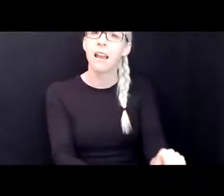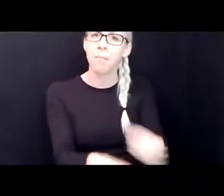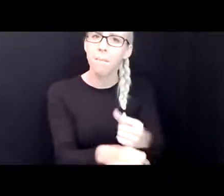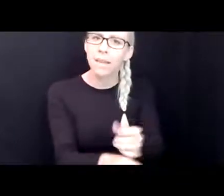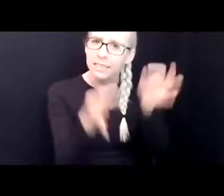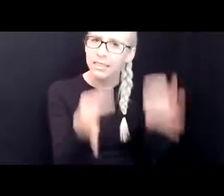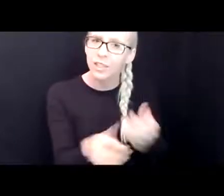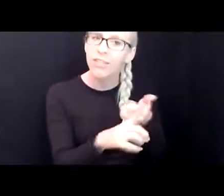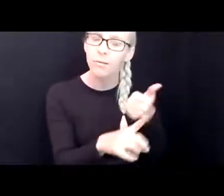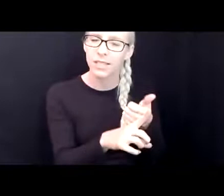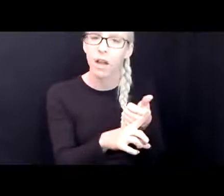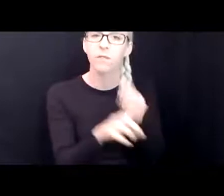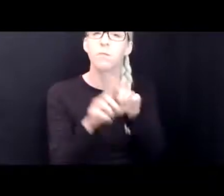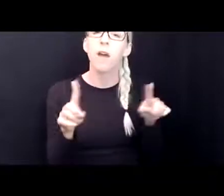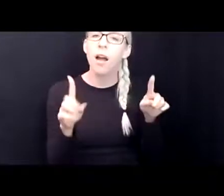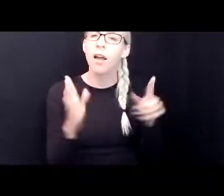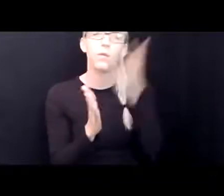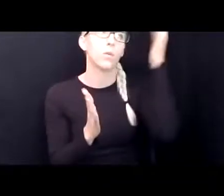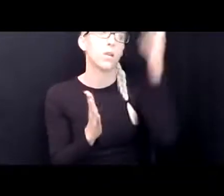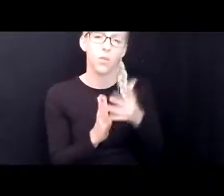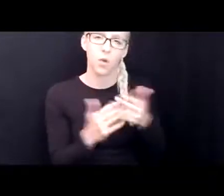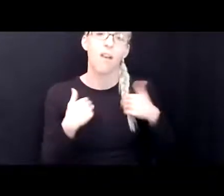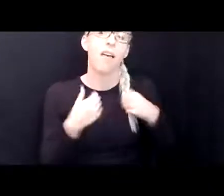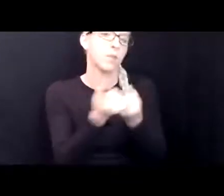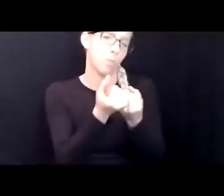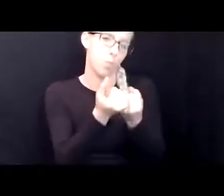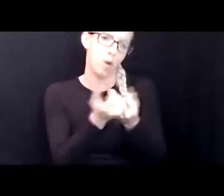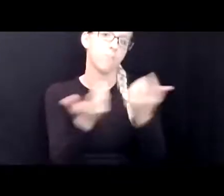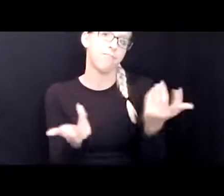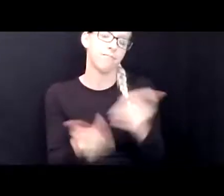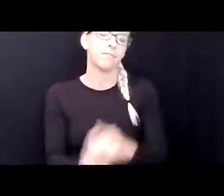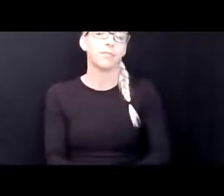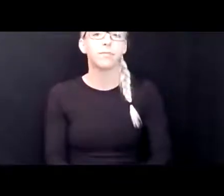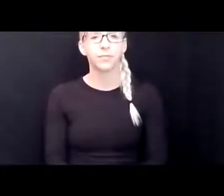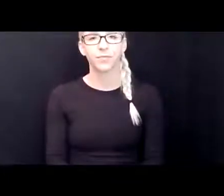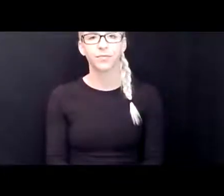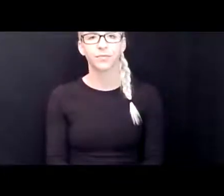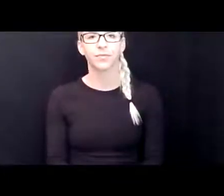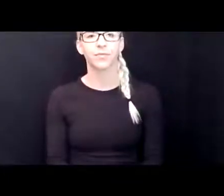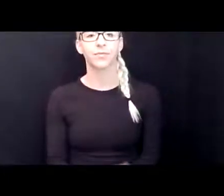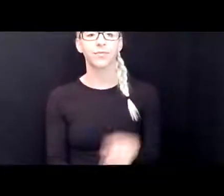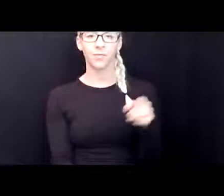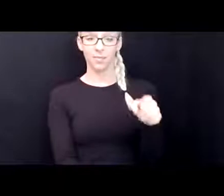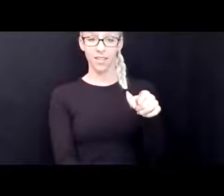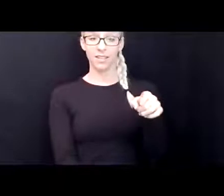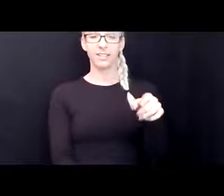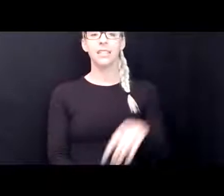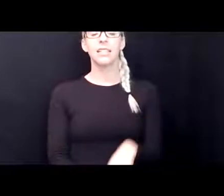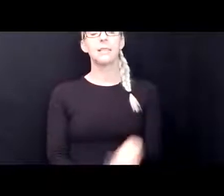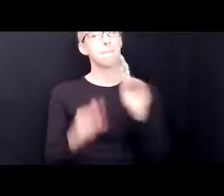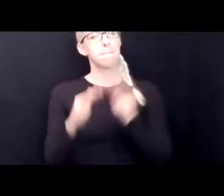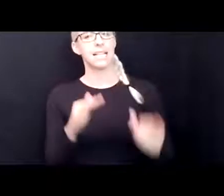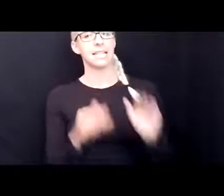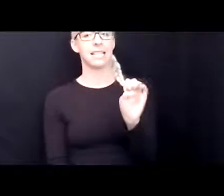supports that we would all need from time to time. And this all falls under the category of basic